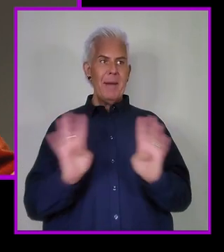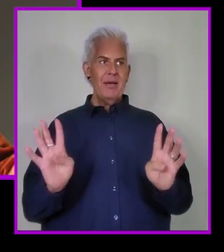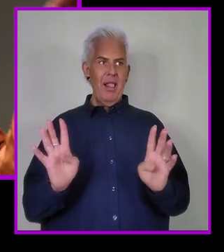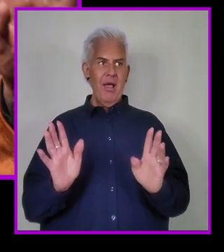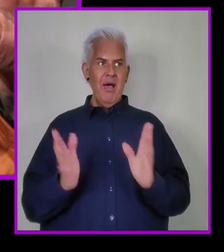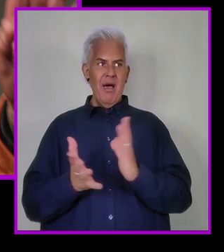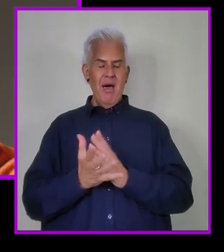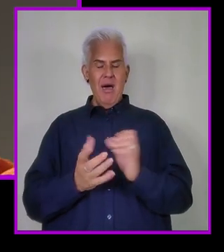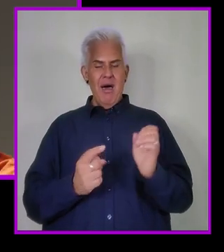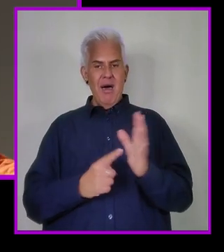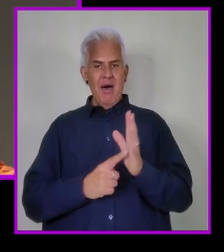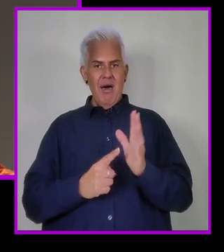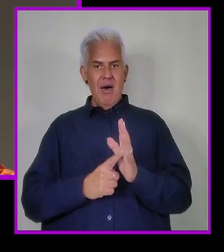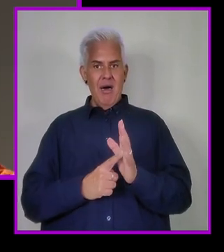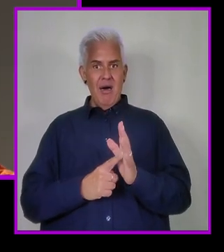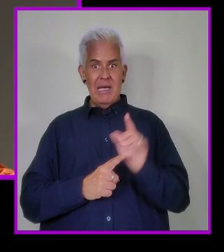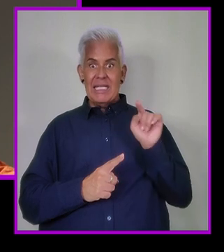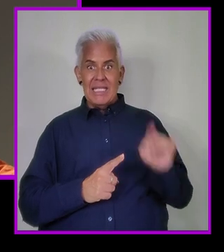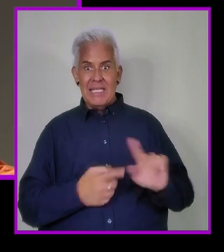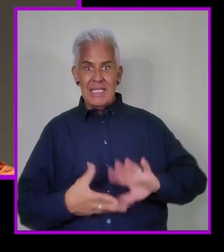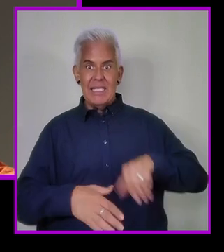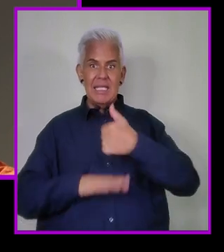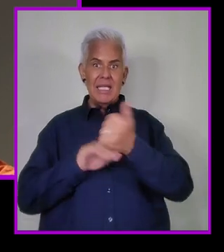important. And I think a model that can be